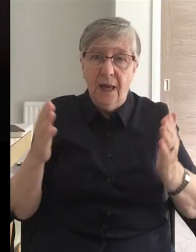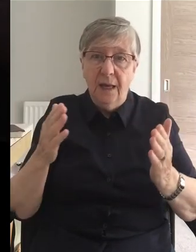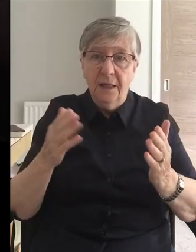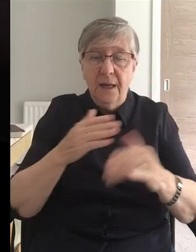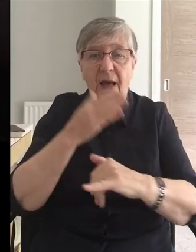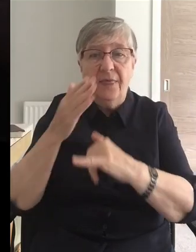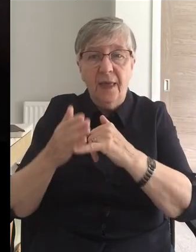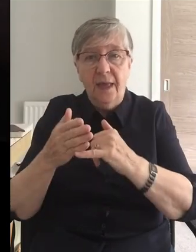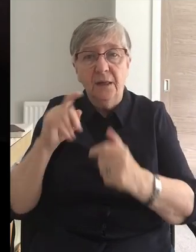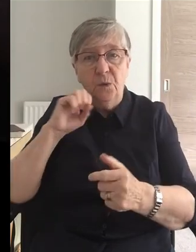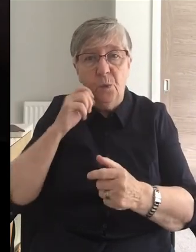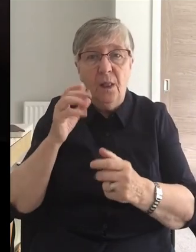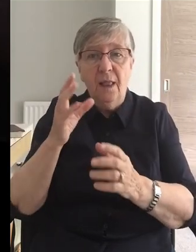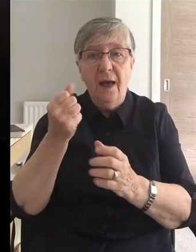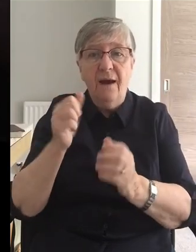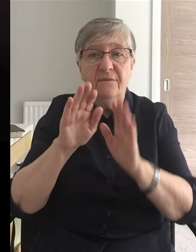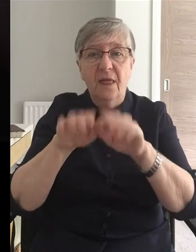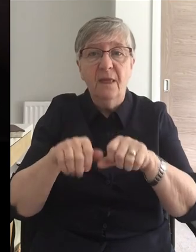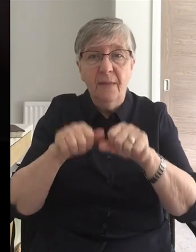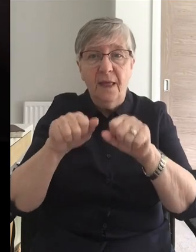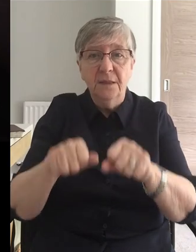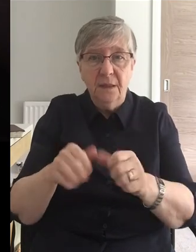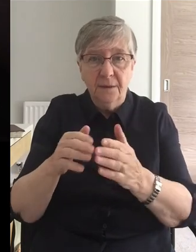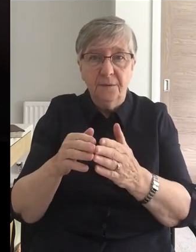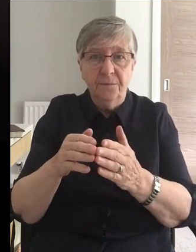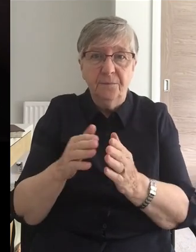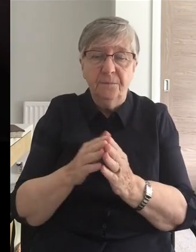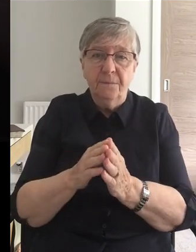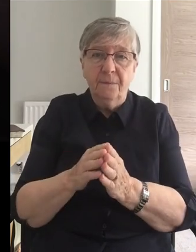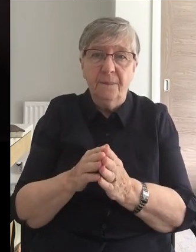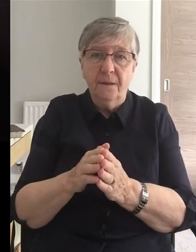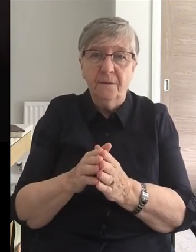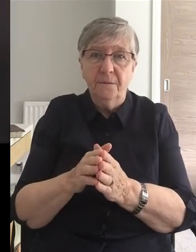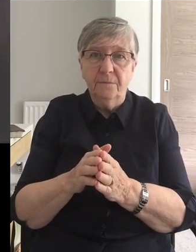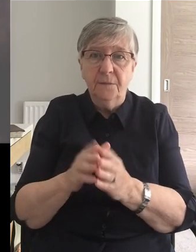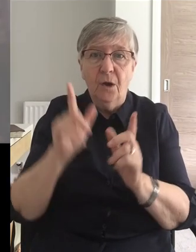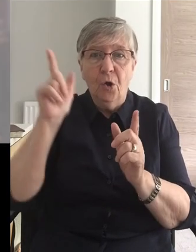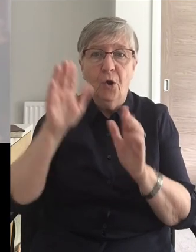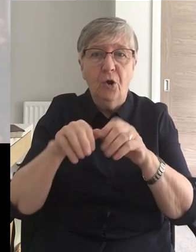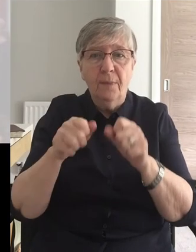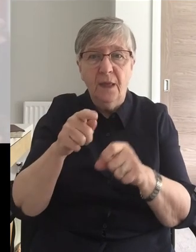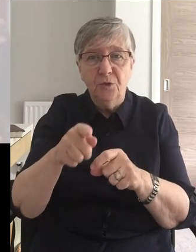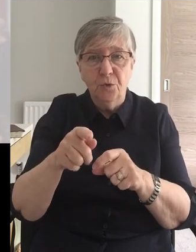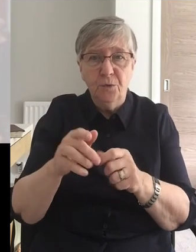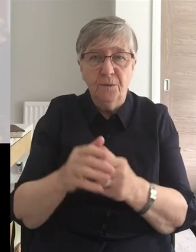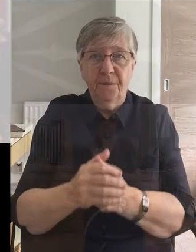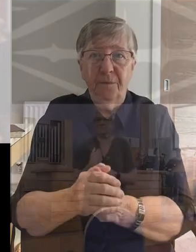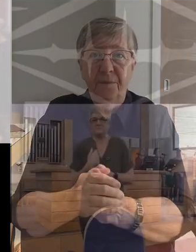there's the words of the grace in which we can bless one another. God bless you.